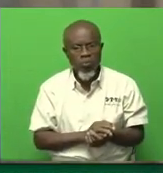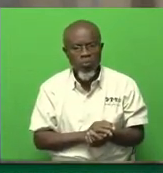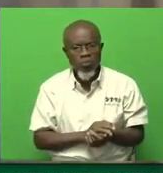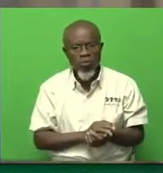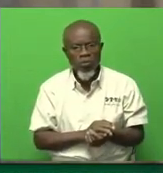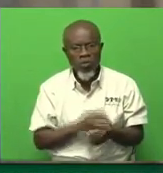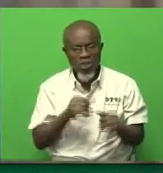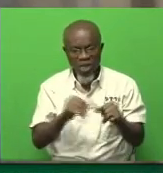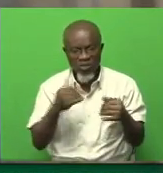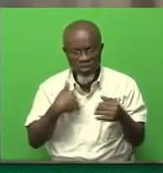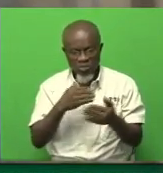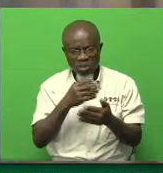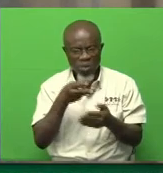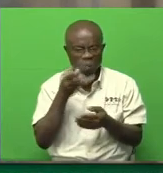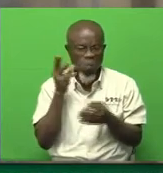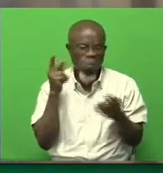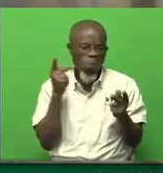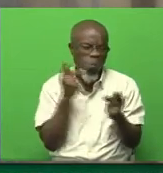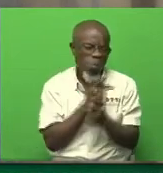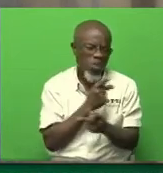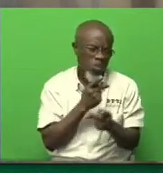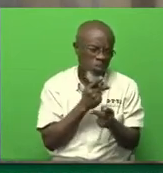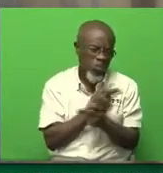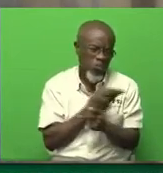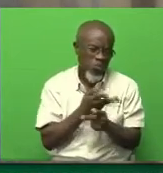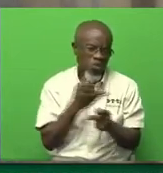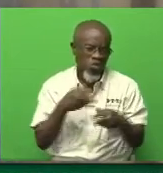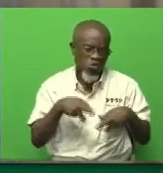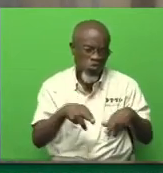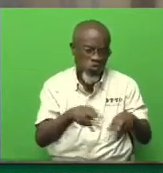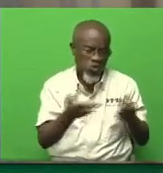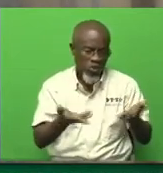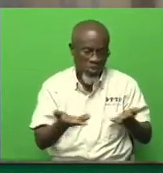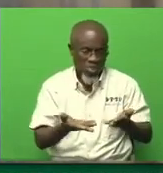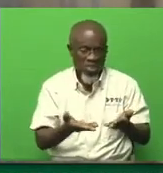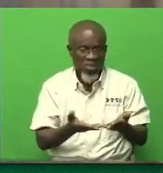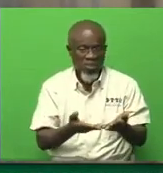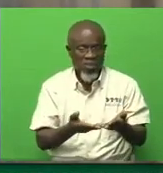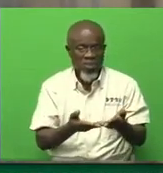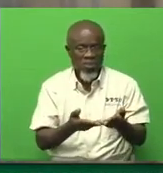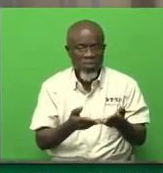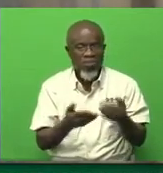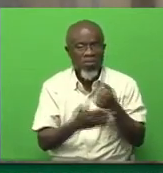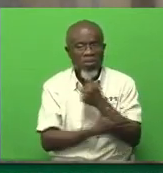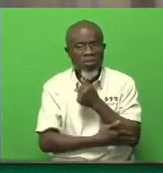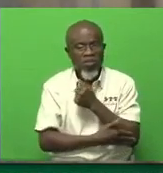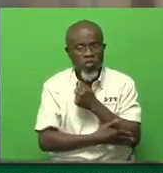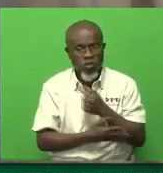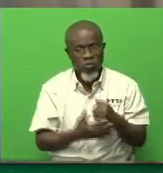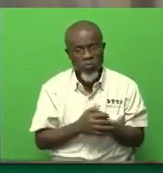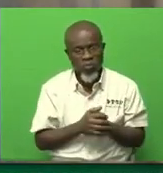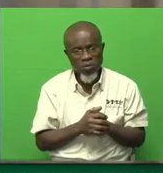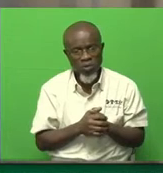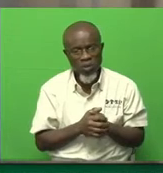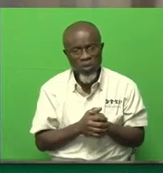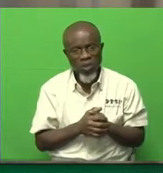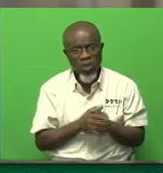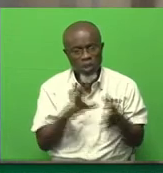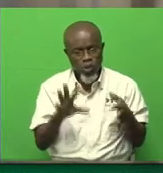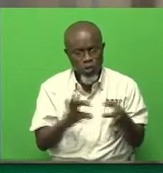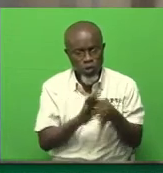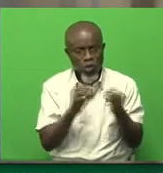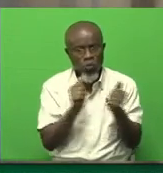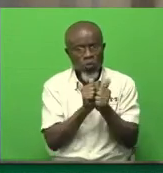roads in this country some of the absolute worst fruits and quite frankly I joined with my fellow constituents